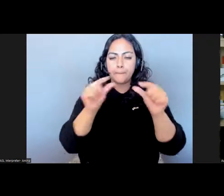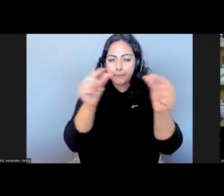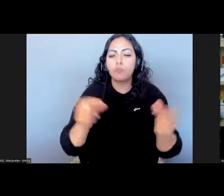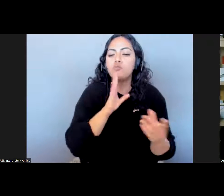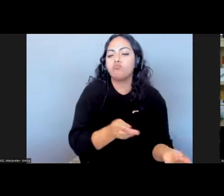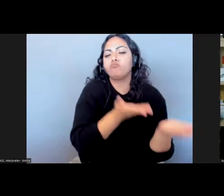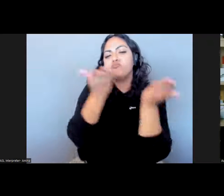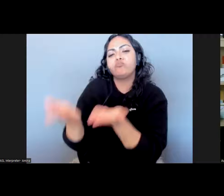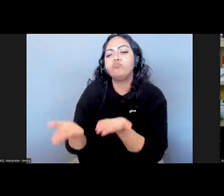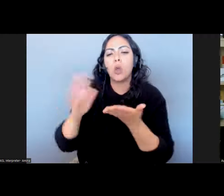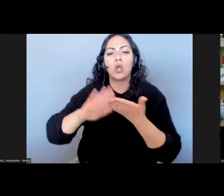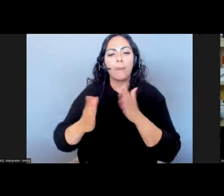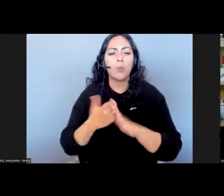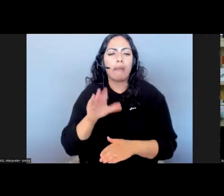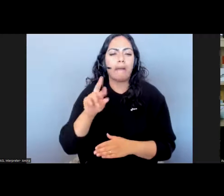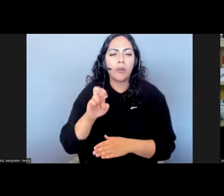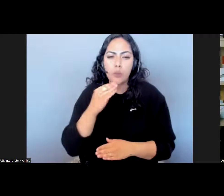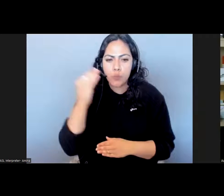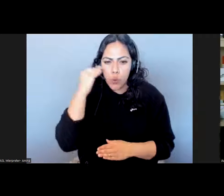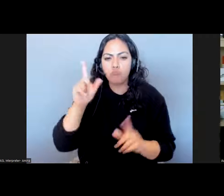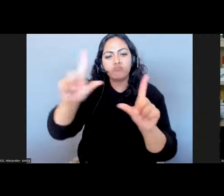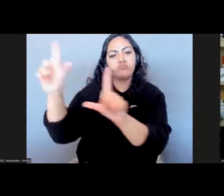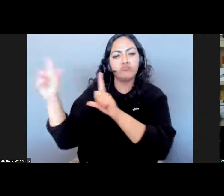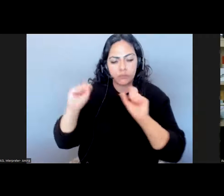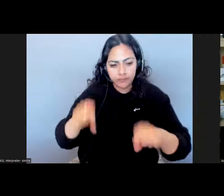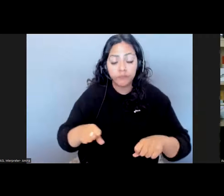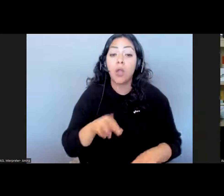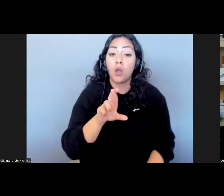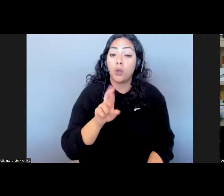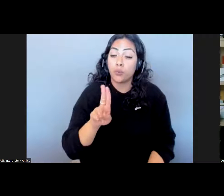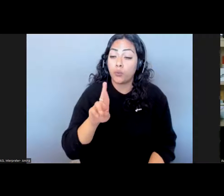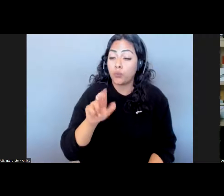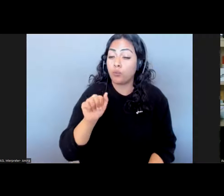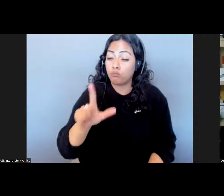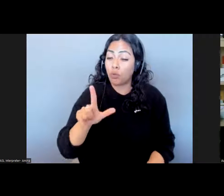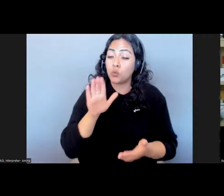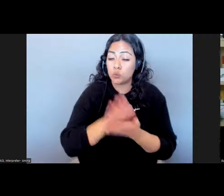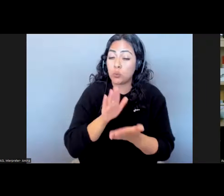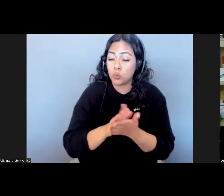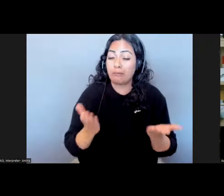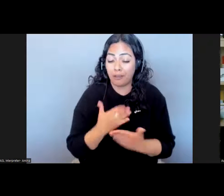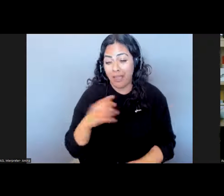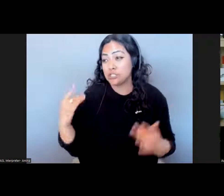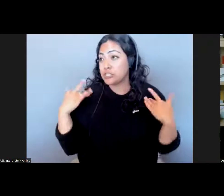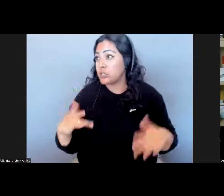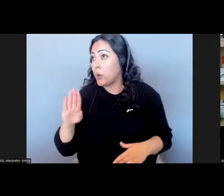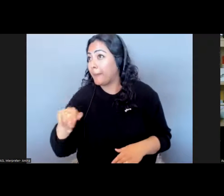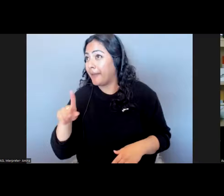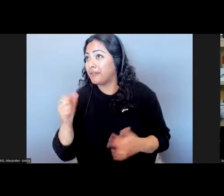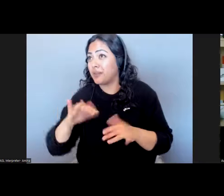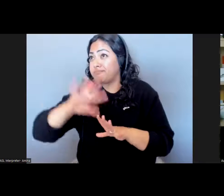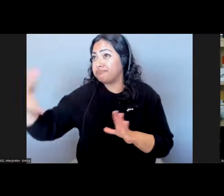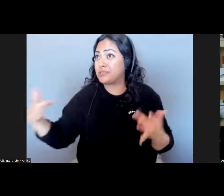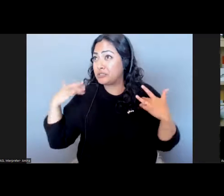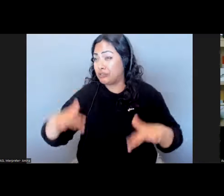community. Some of our most rural schools, and we have rural schools up here. I think we have snowbanks as well too. So we're still struggling with our snow